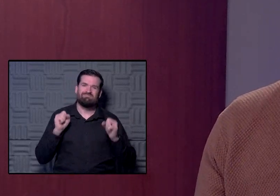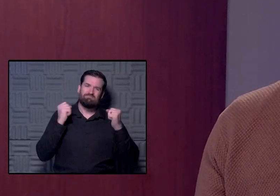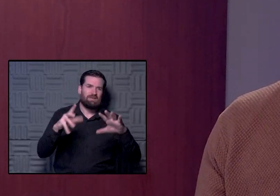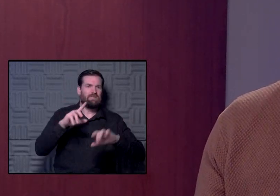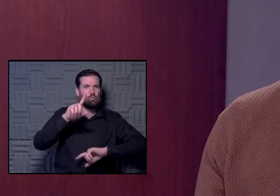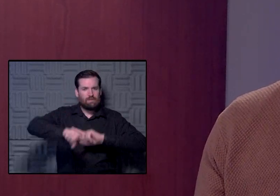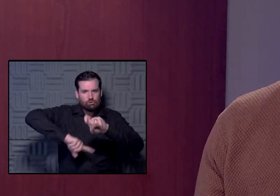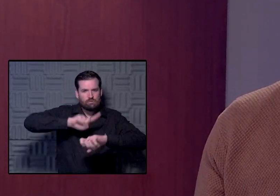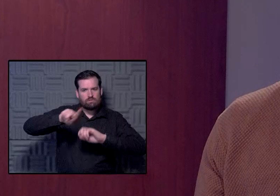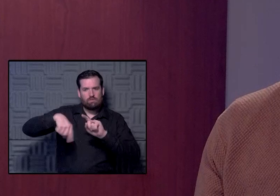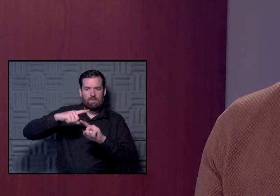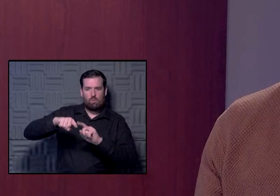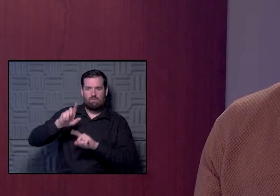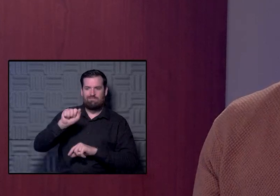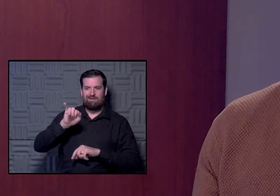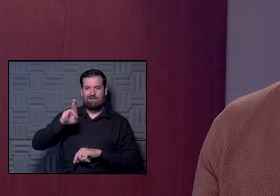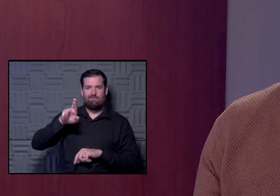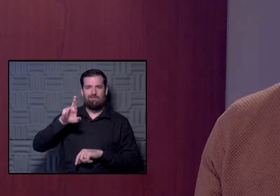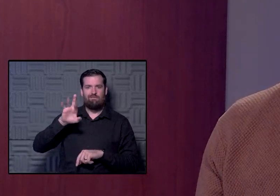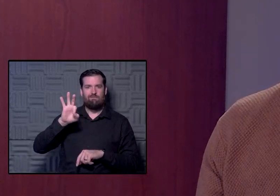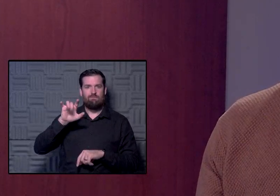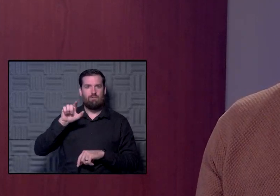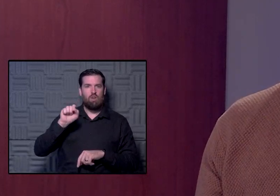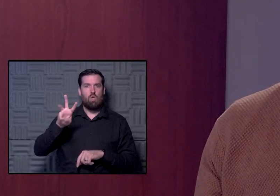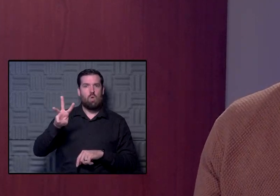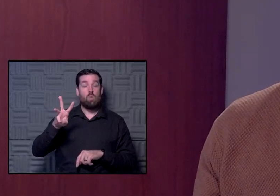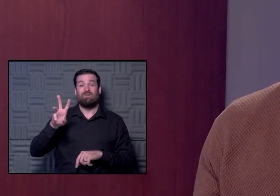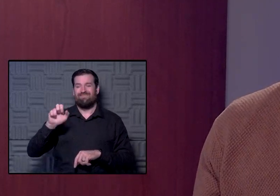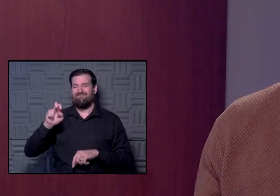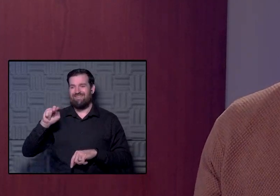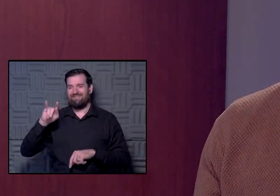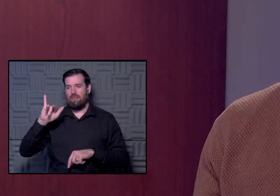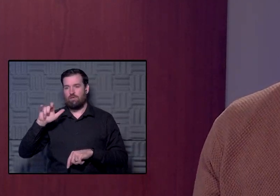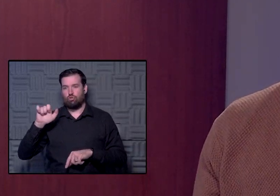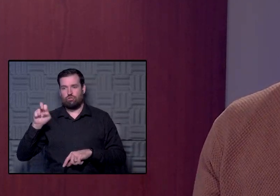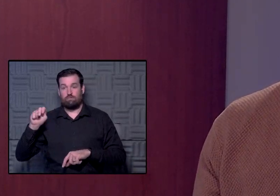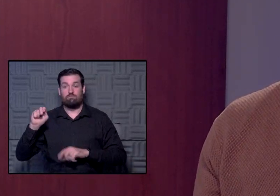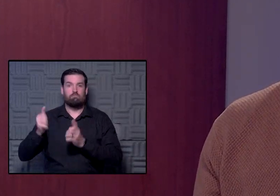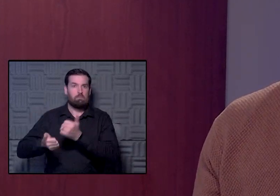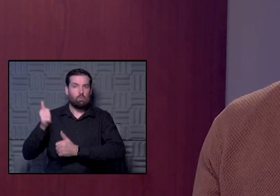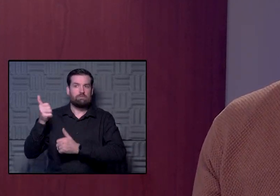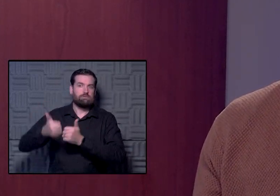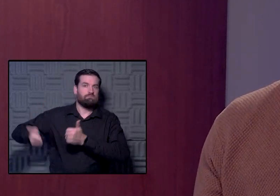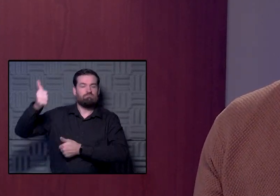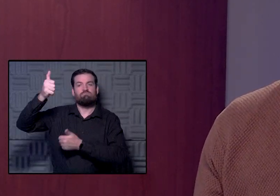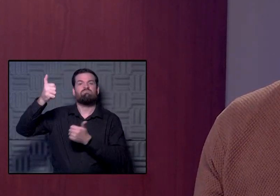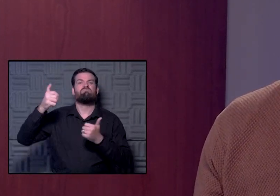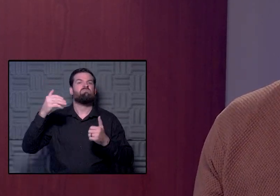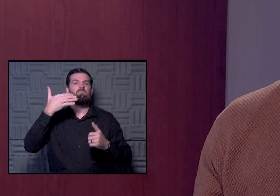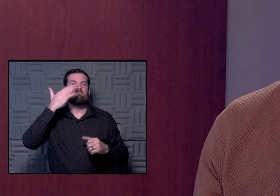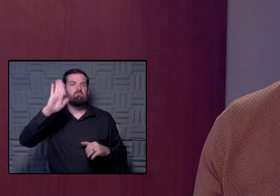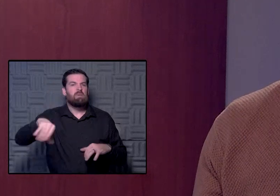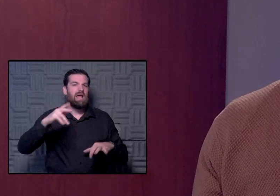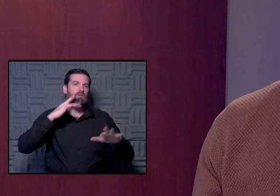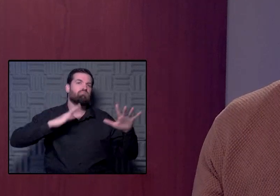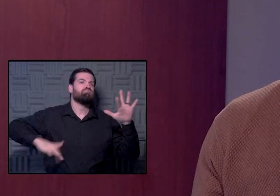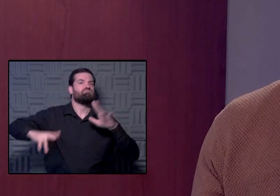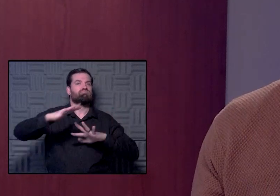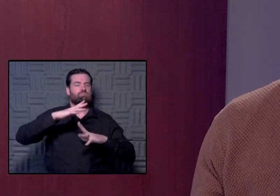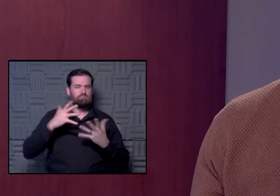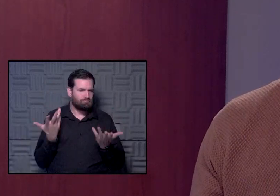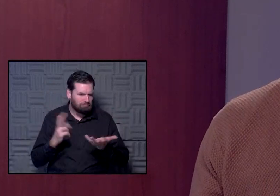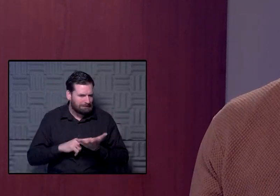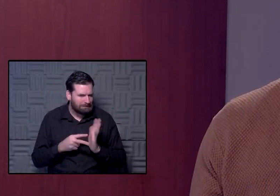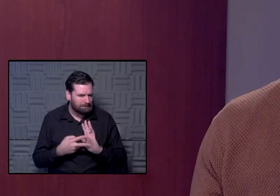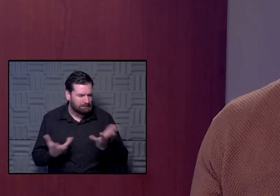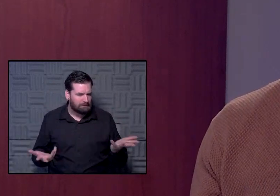of question around ventilation, and most regulatory bodies will say avoid places with poor ventilation. Well, what